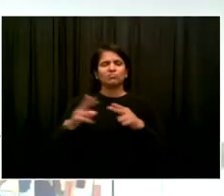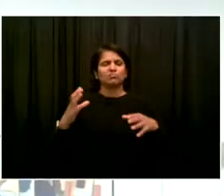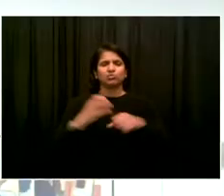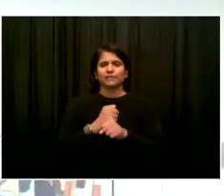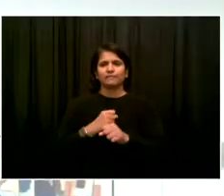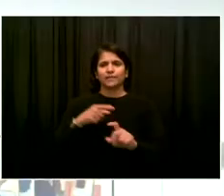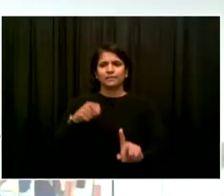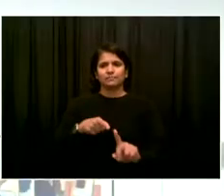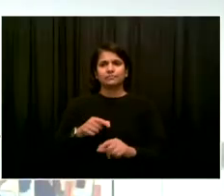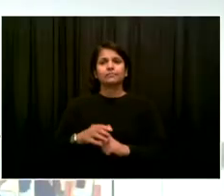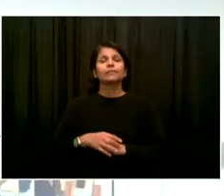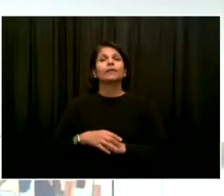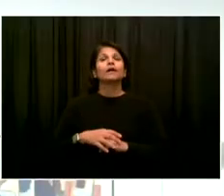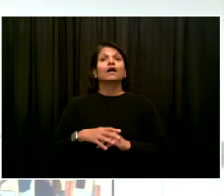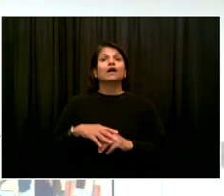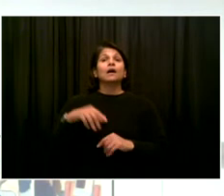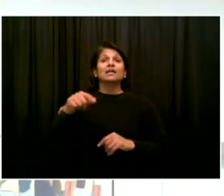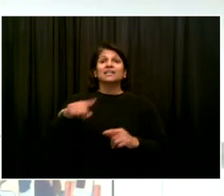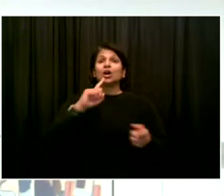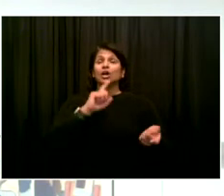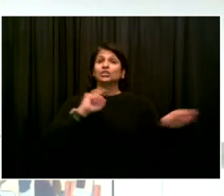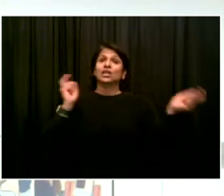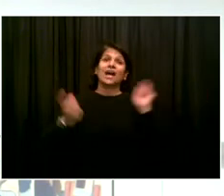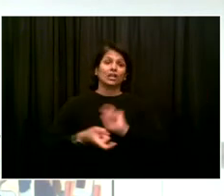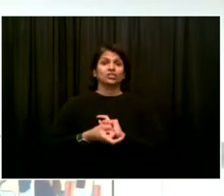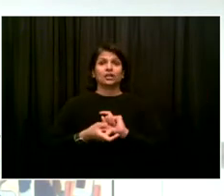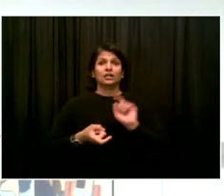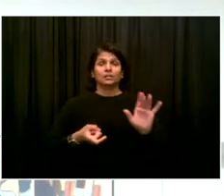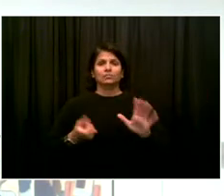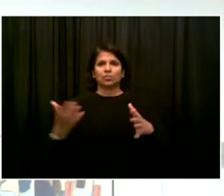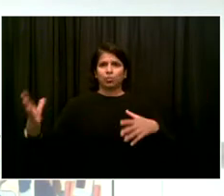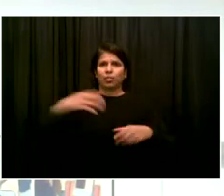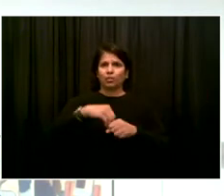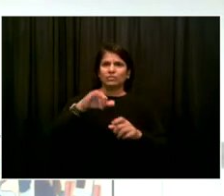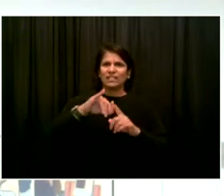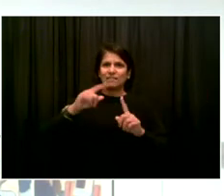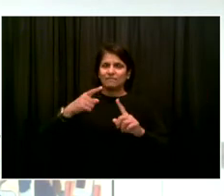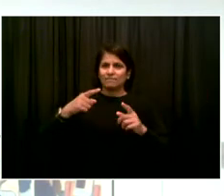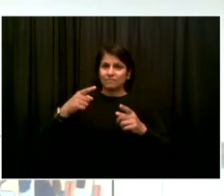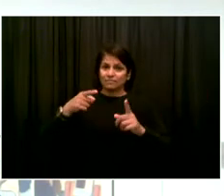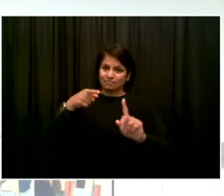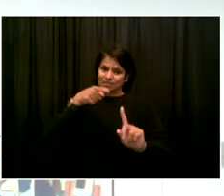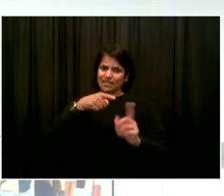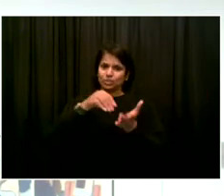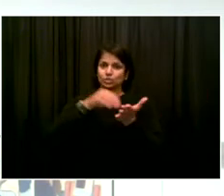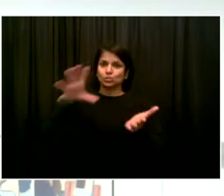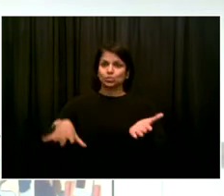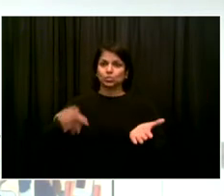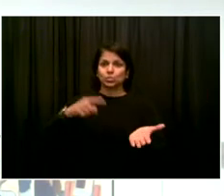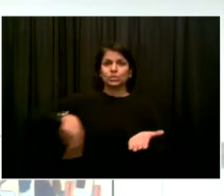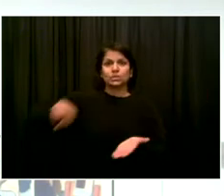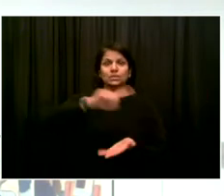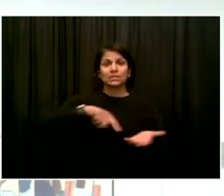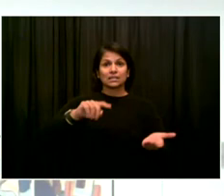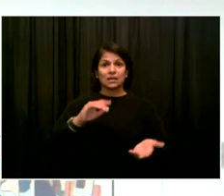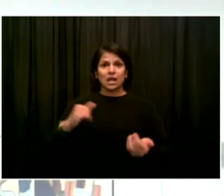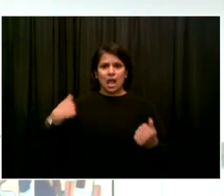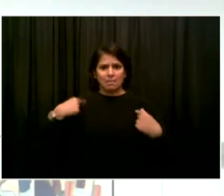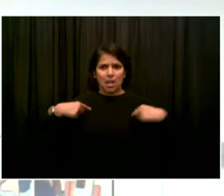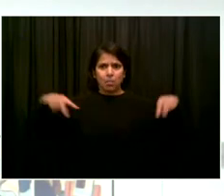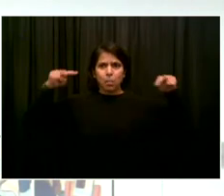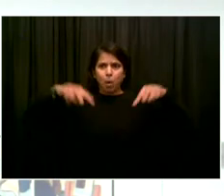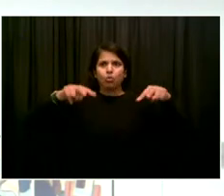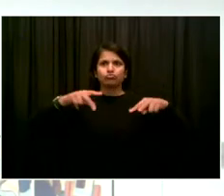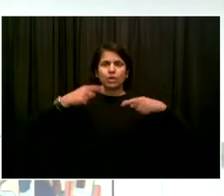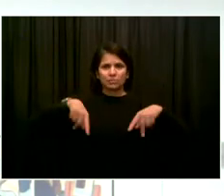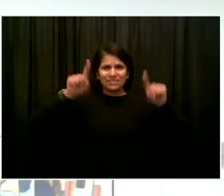this change to be able to incorporate vaccinated students in our surveillance testing was a marriage of what